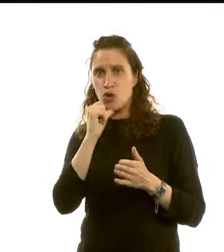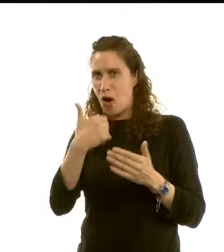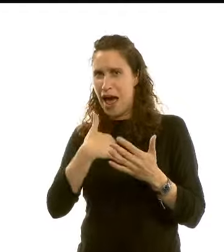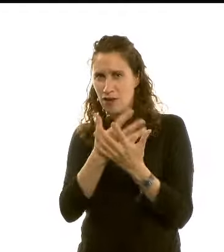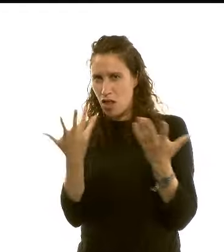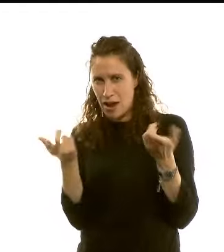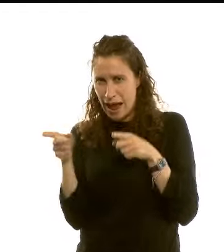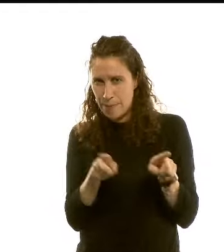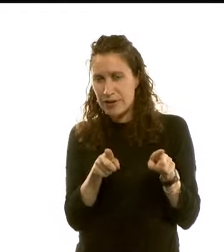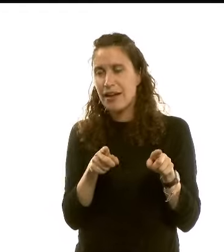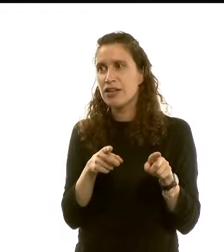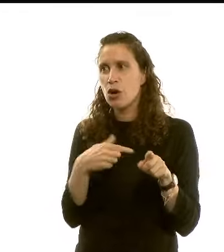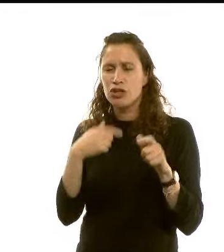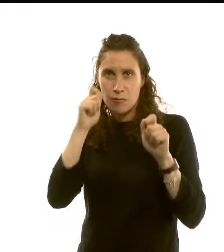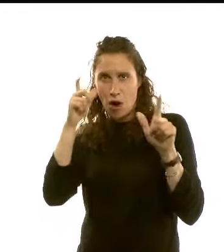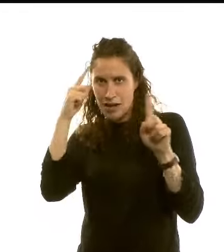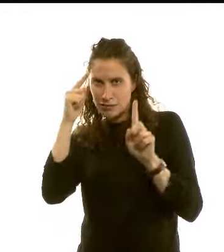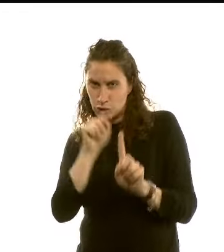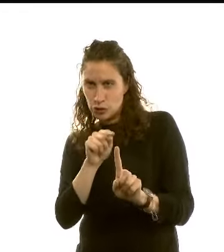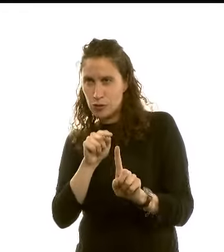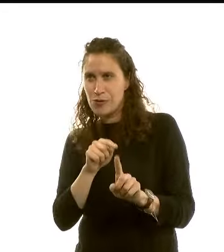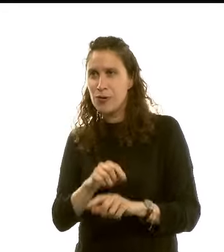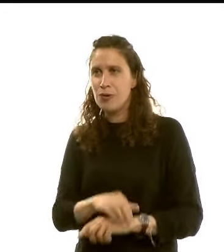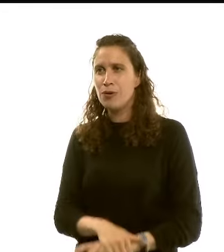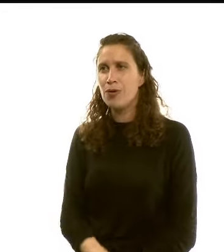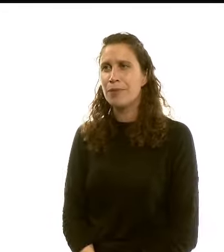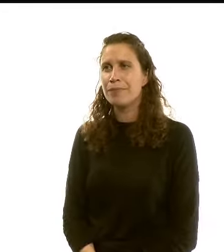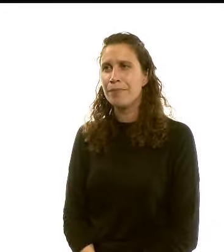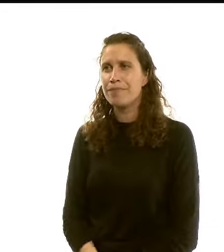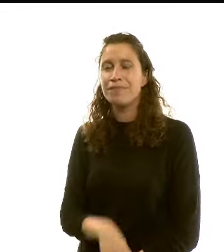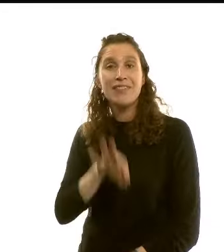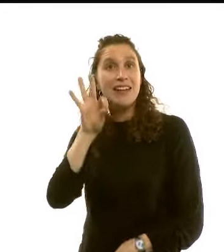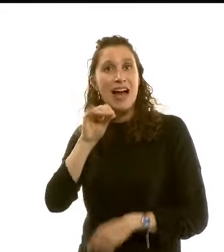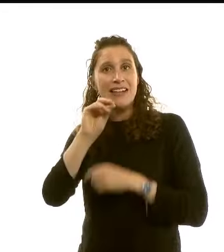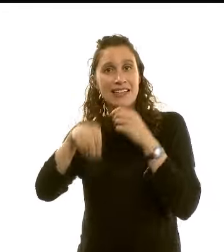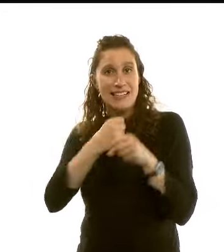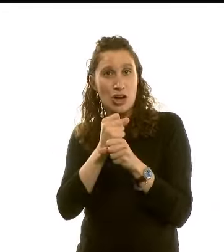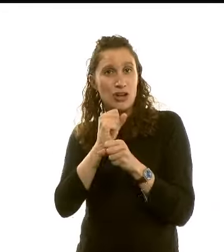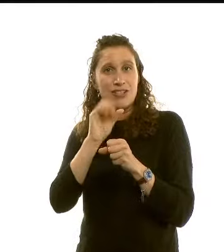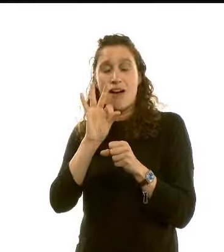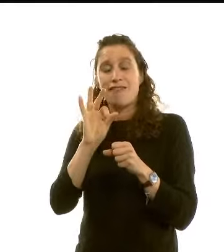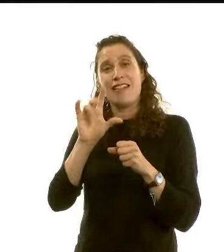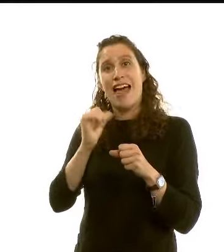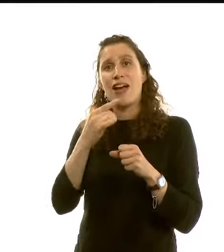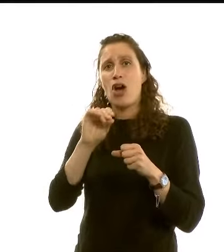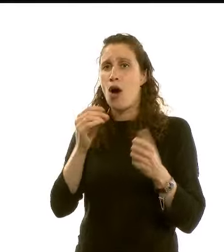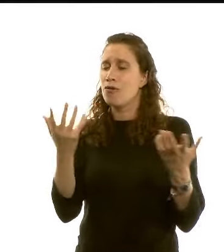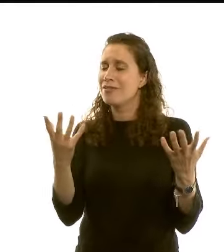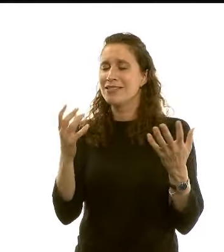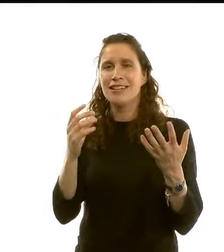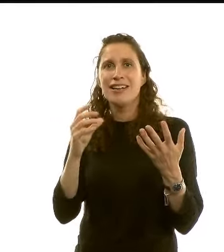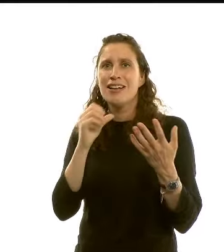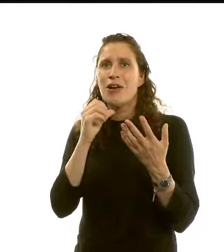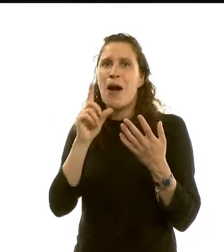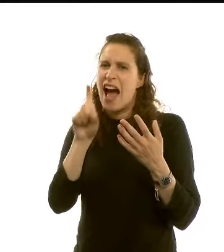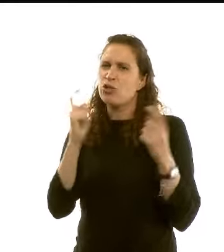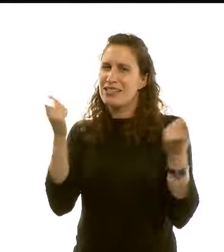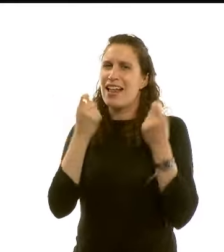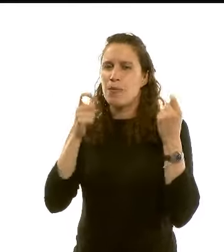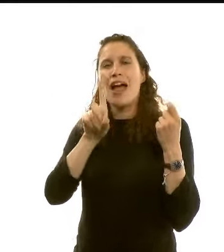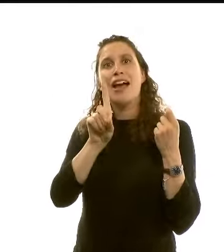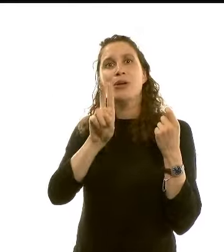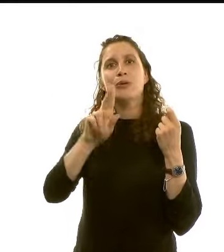special surprise for you. Me? So here you go. 90 years of Lego play would not be the same without celebrating Lego Duplo.